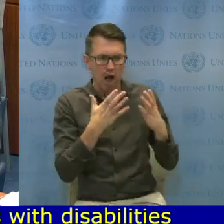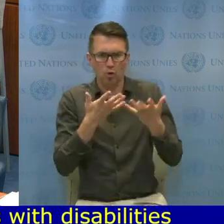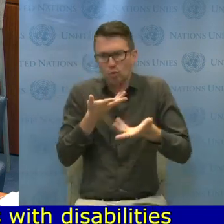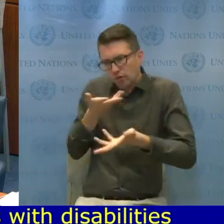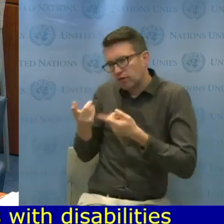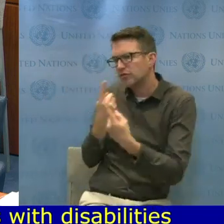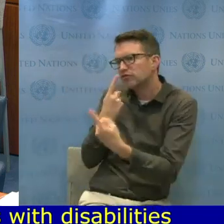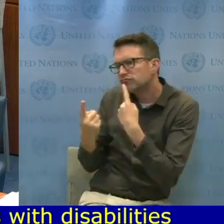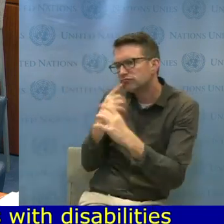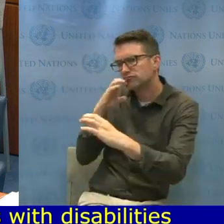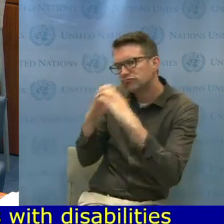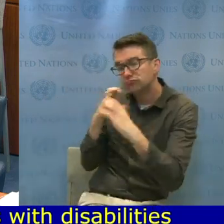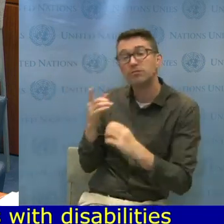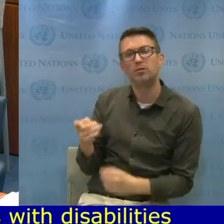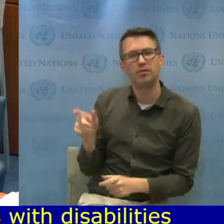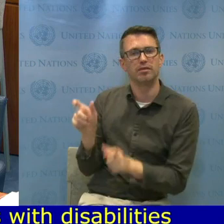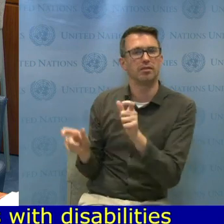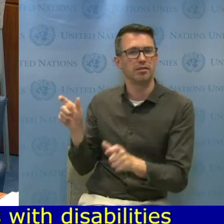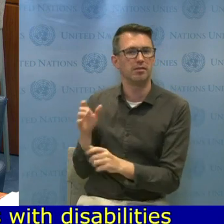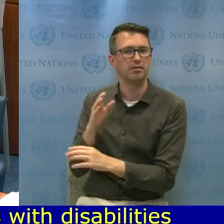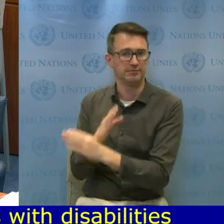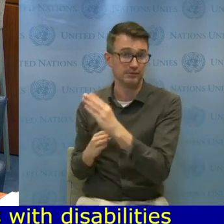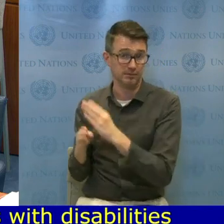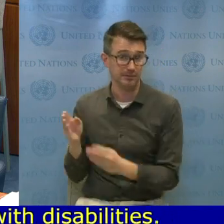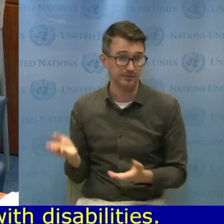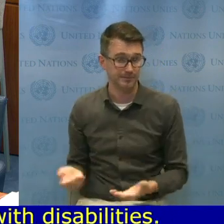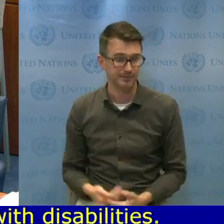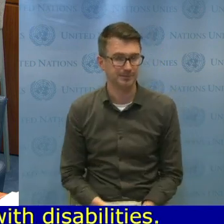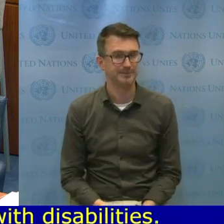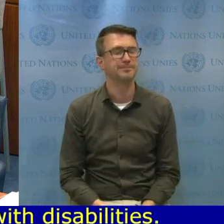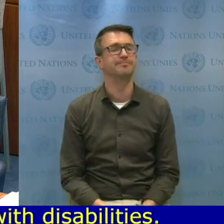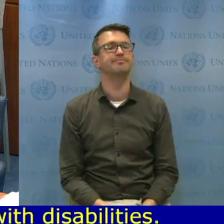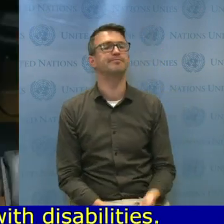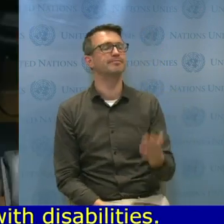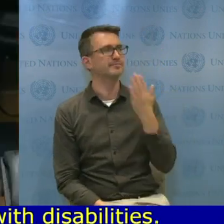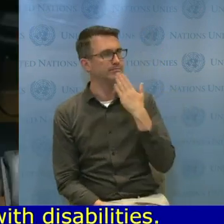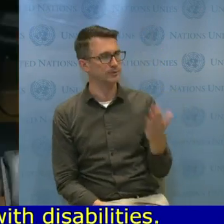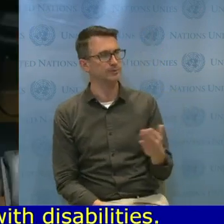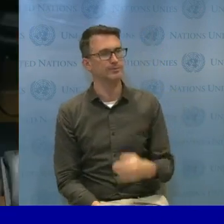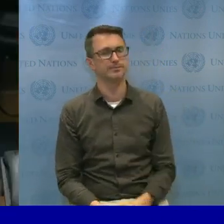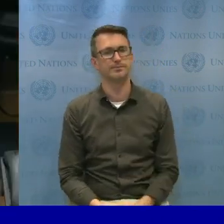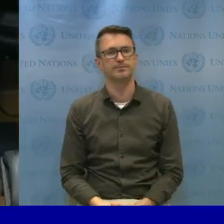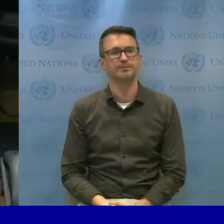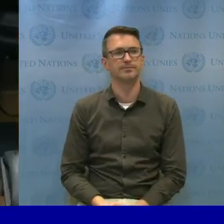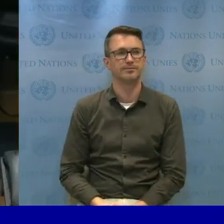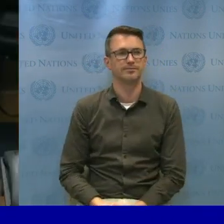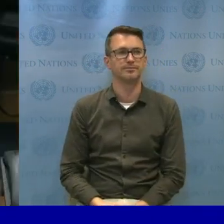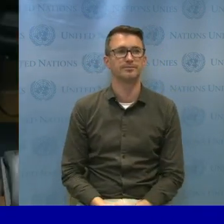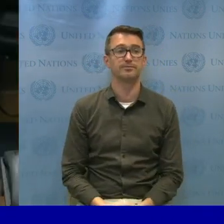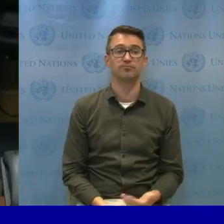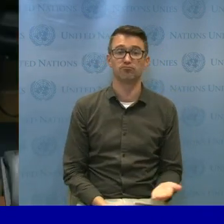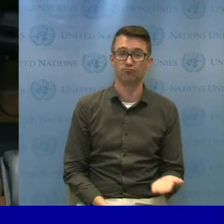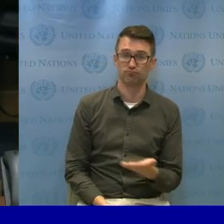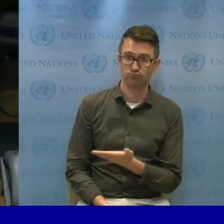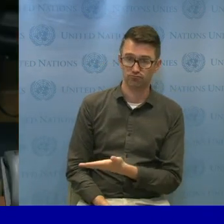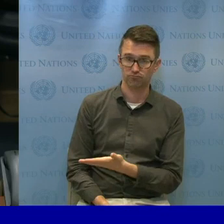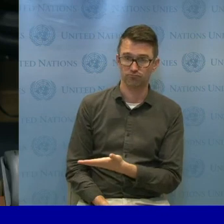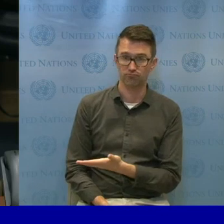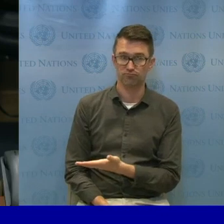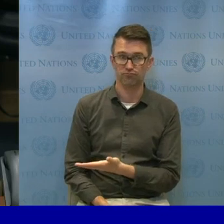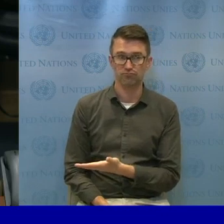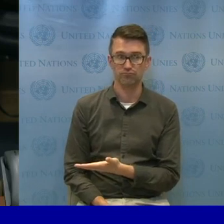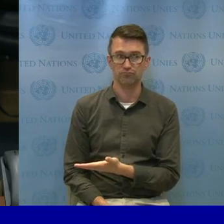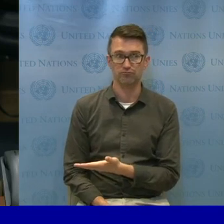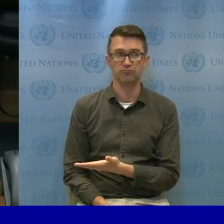Thank you kindly. I now recognise civil society, and I'll never get this